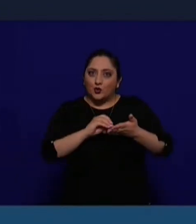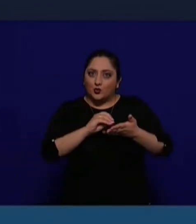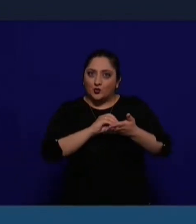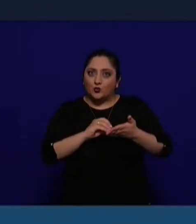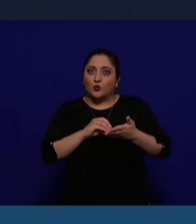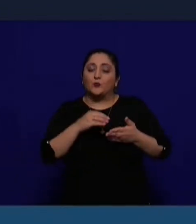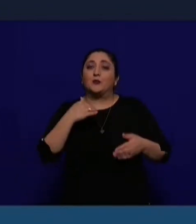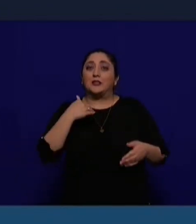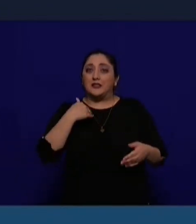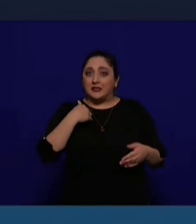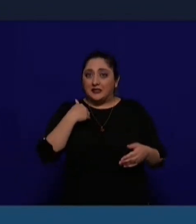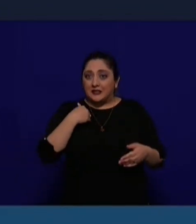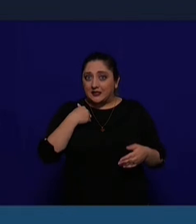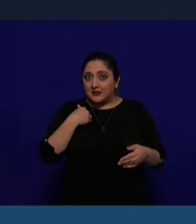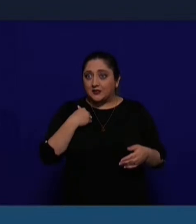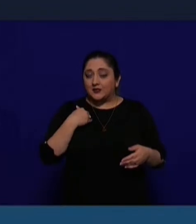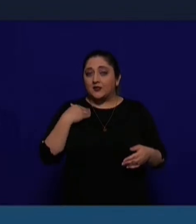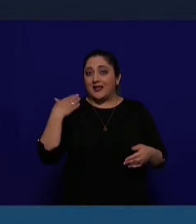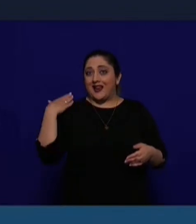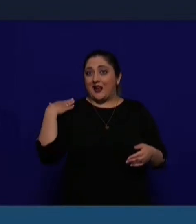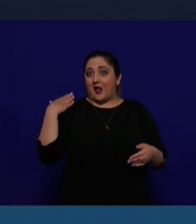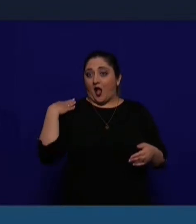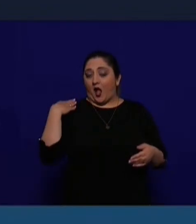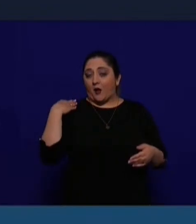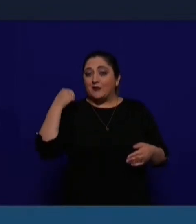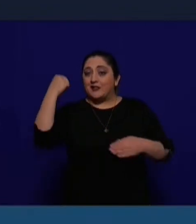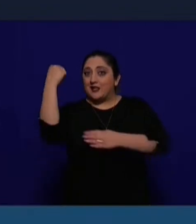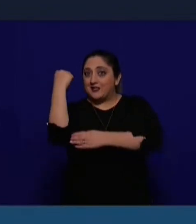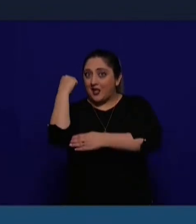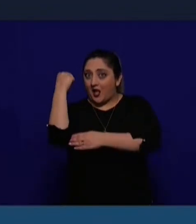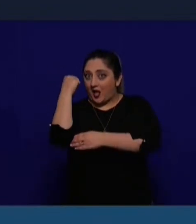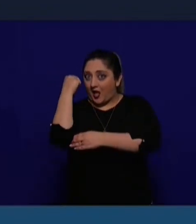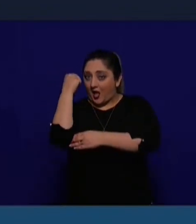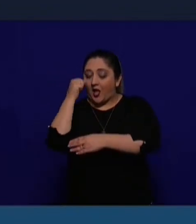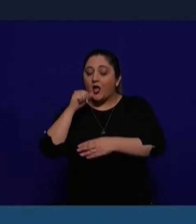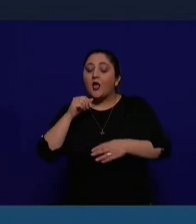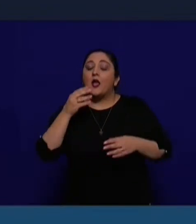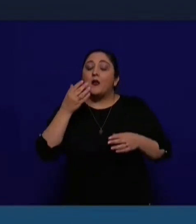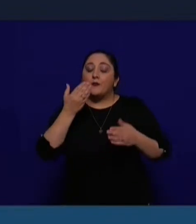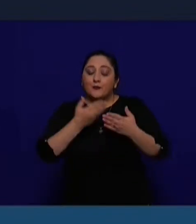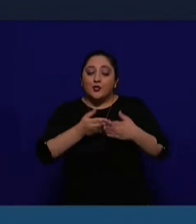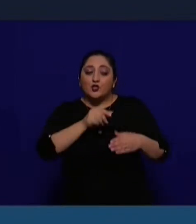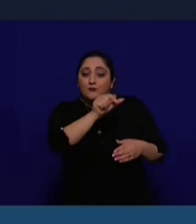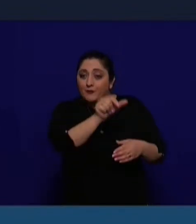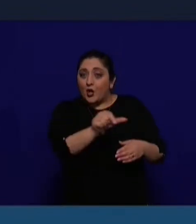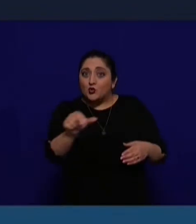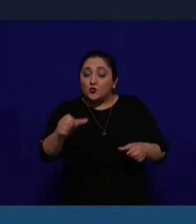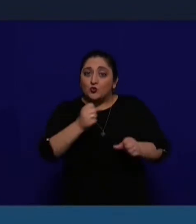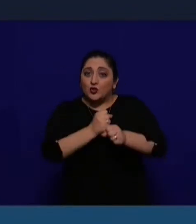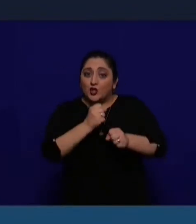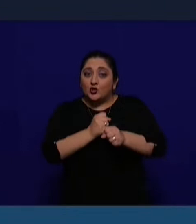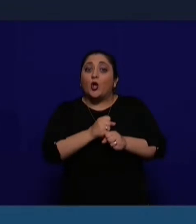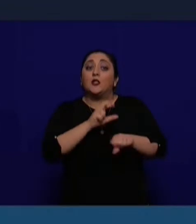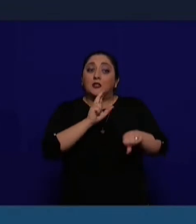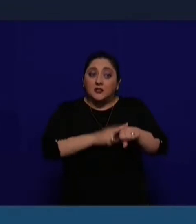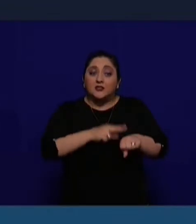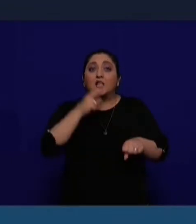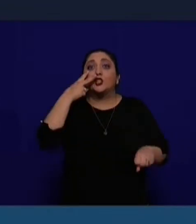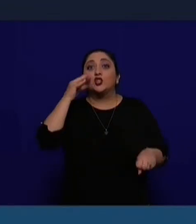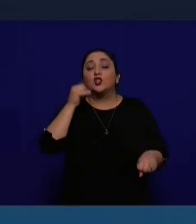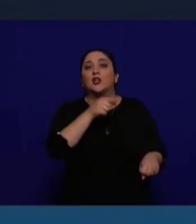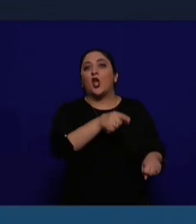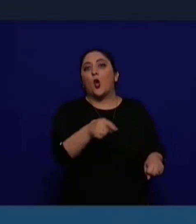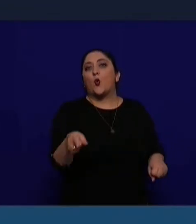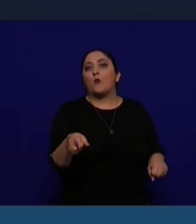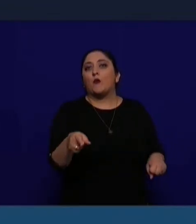wkoll id-Delegated Authority biex diversi enforcement agencies ikunu jistgħu jinforzaw huma. Infatti aħna qegħdin naħdmu